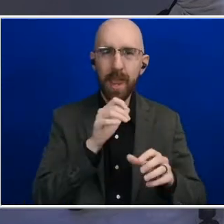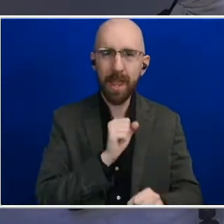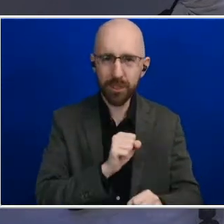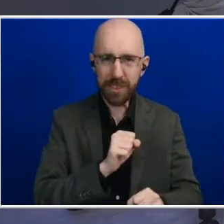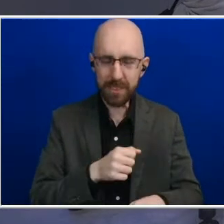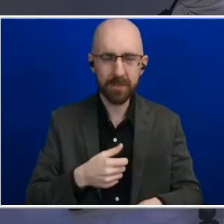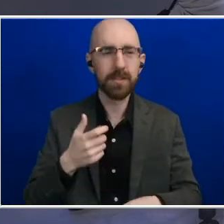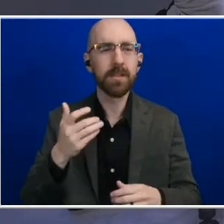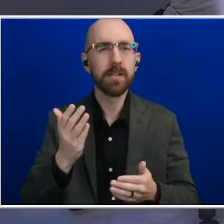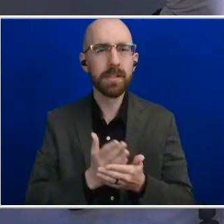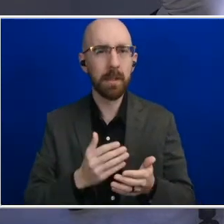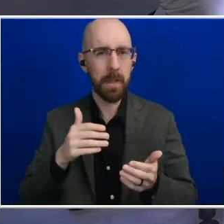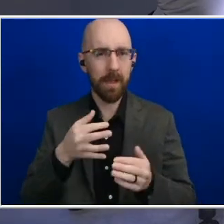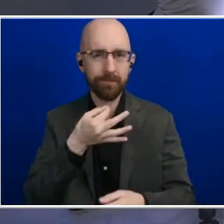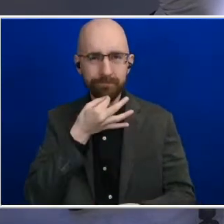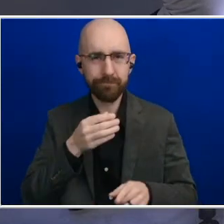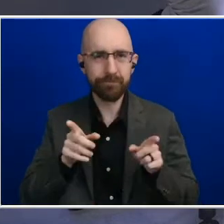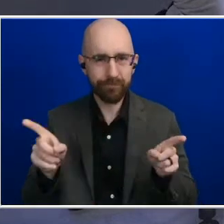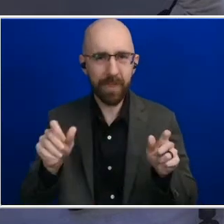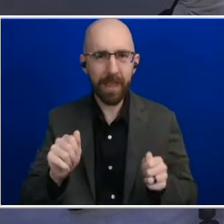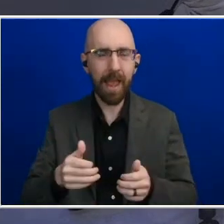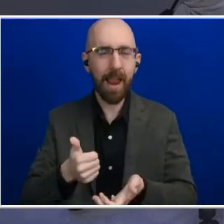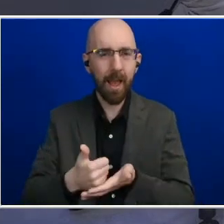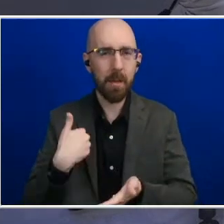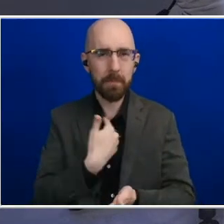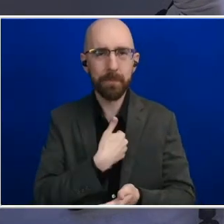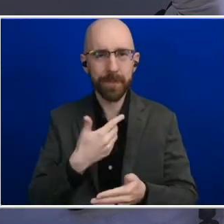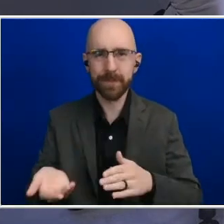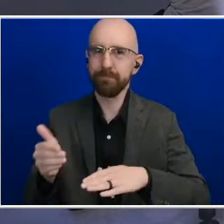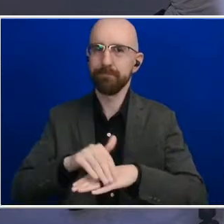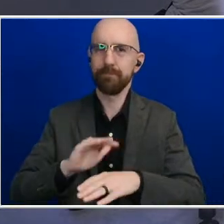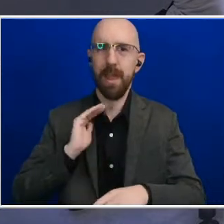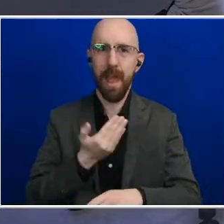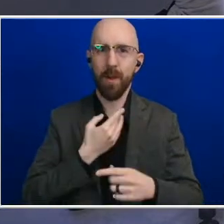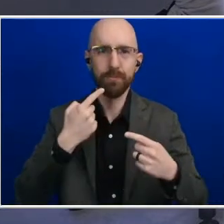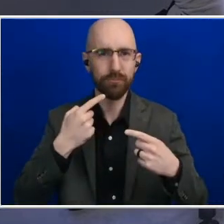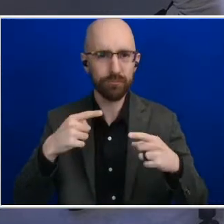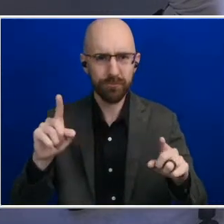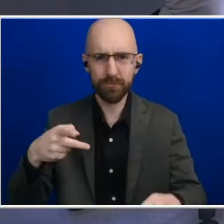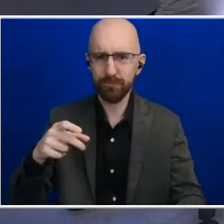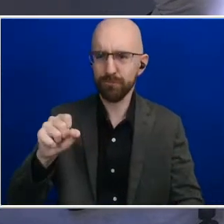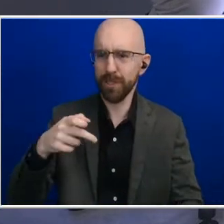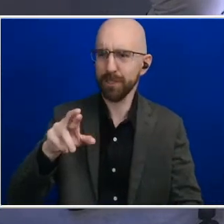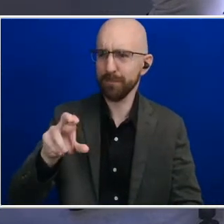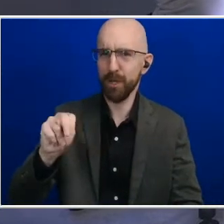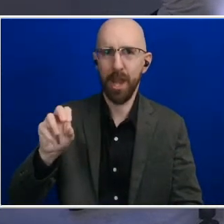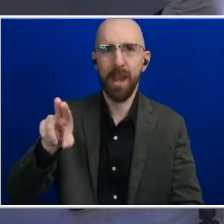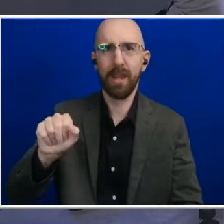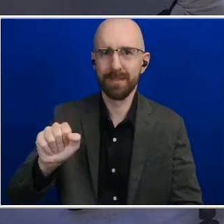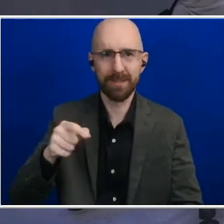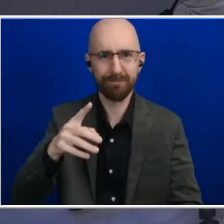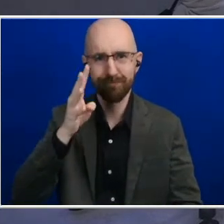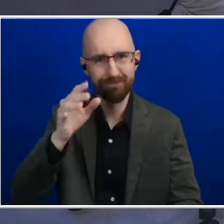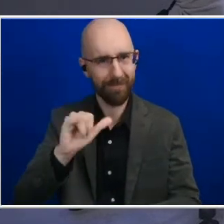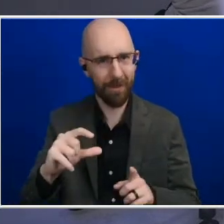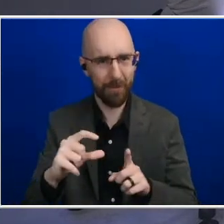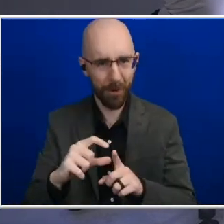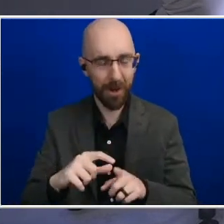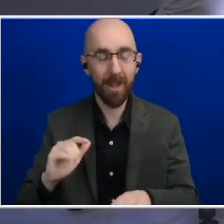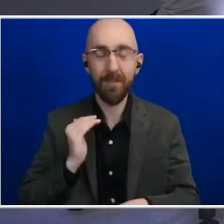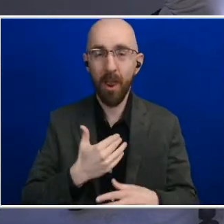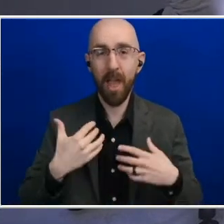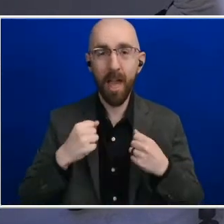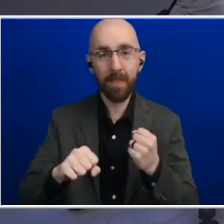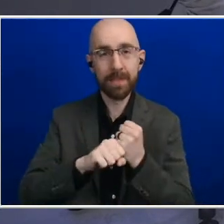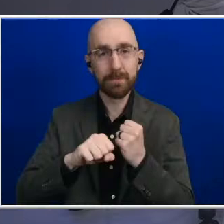us maximize our prosperness, I invented that word, of our health span, those years where we